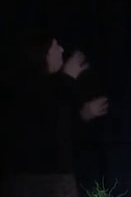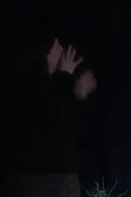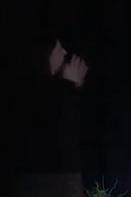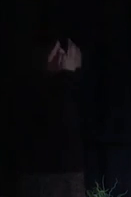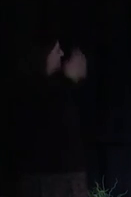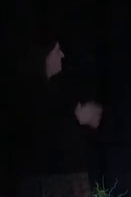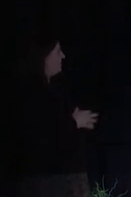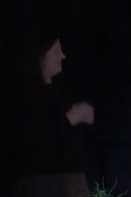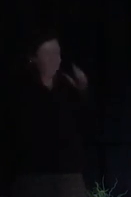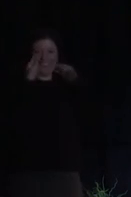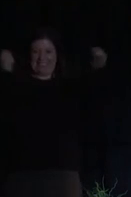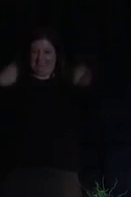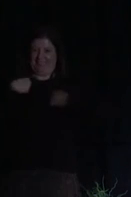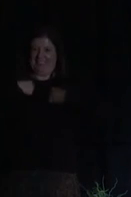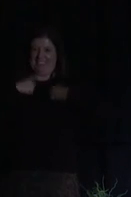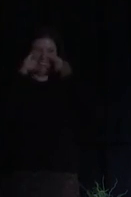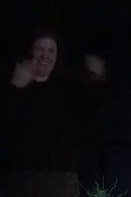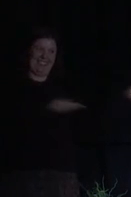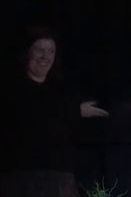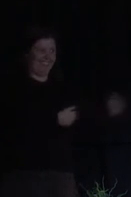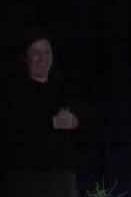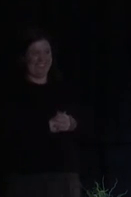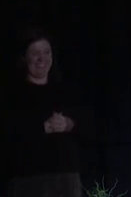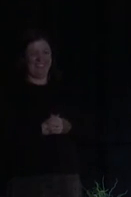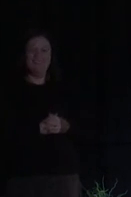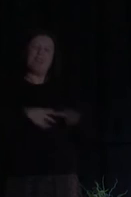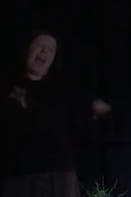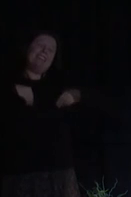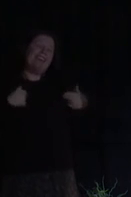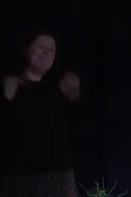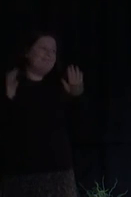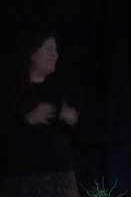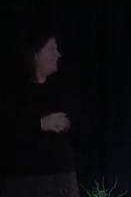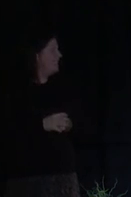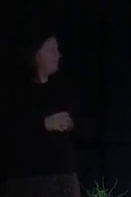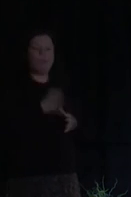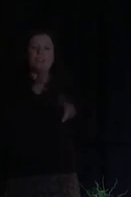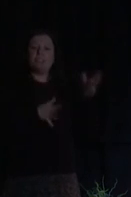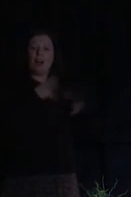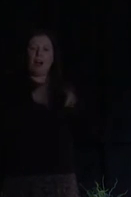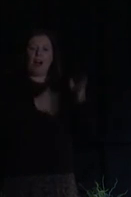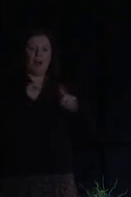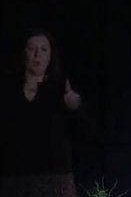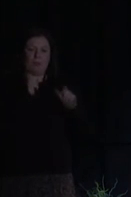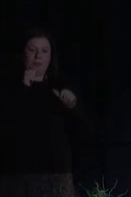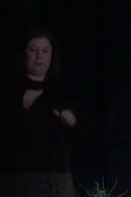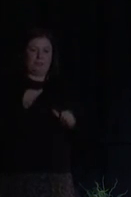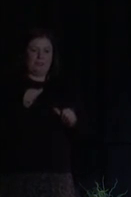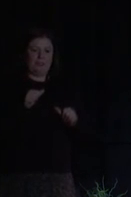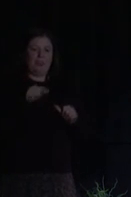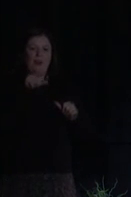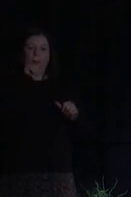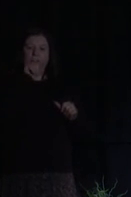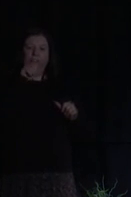give me? Mr. High. I like that. I'll take that one. My favourite was you signing the Dizzy O'Dare